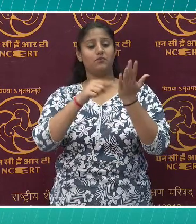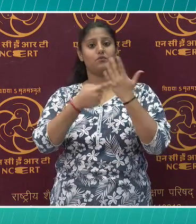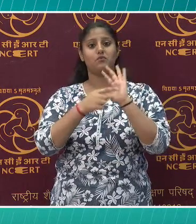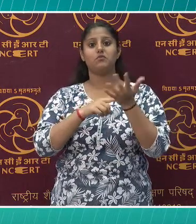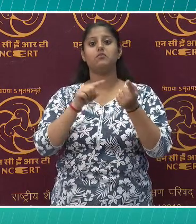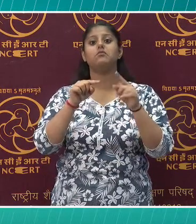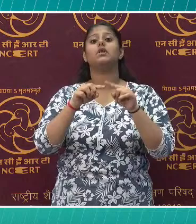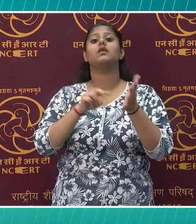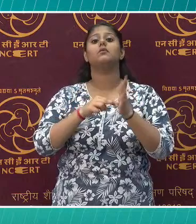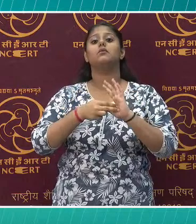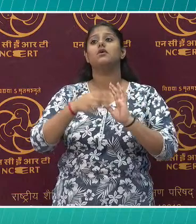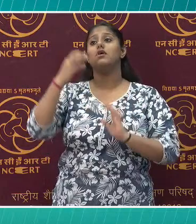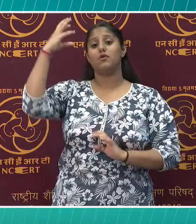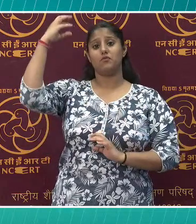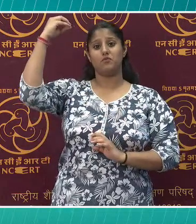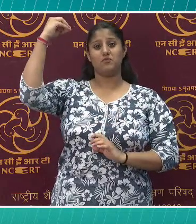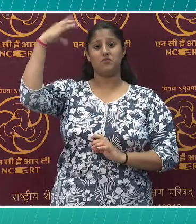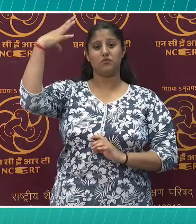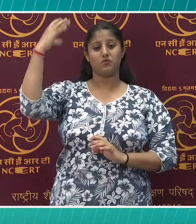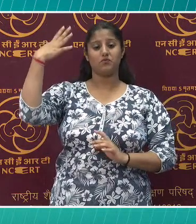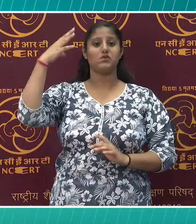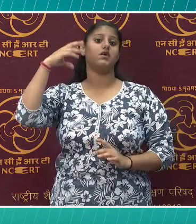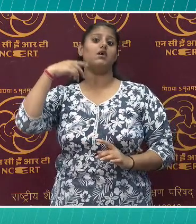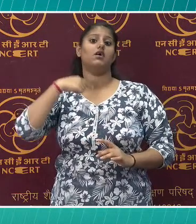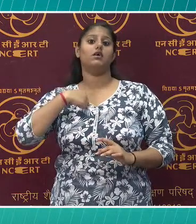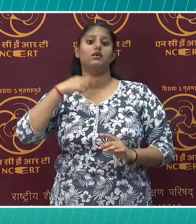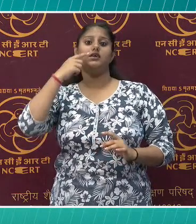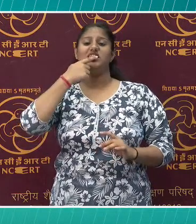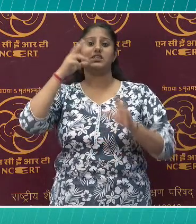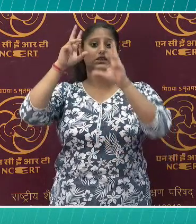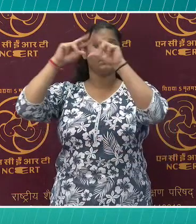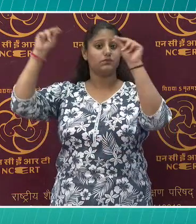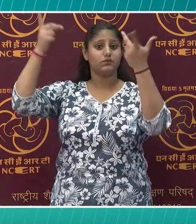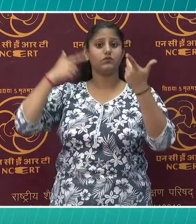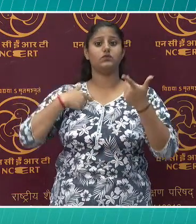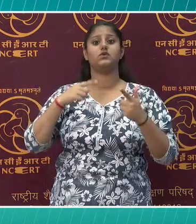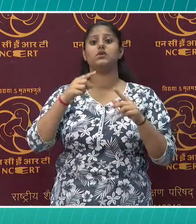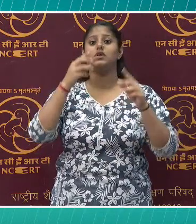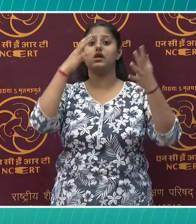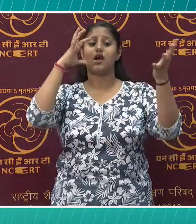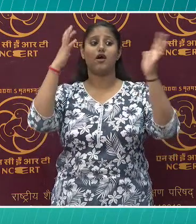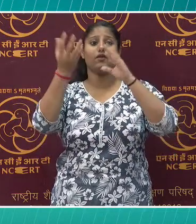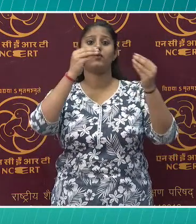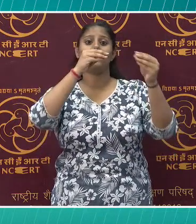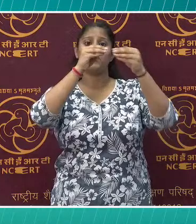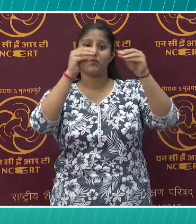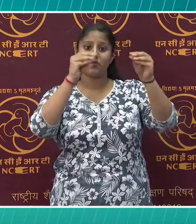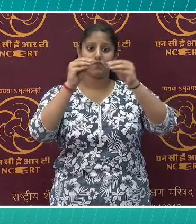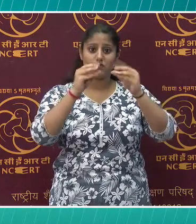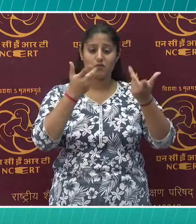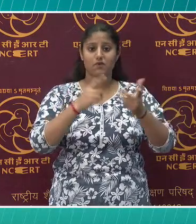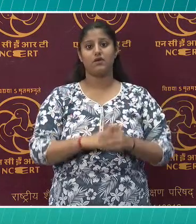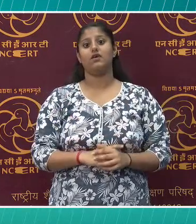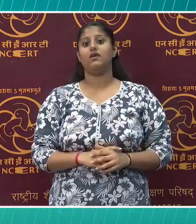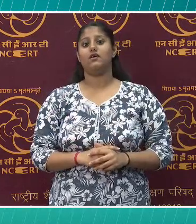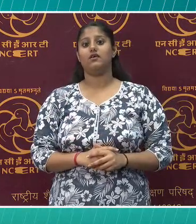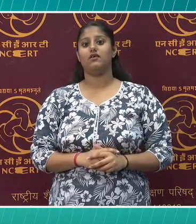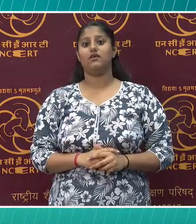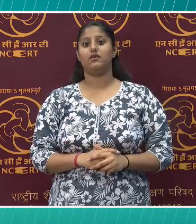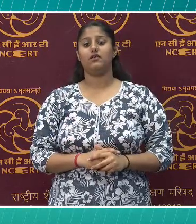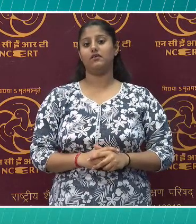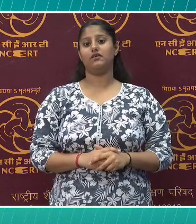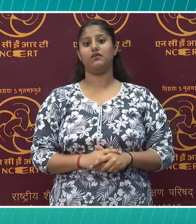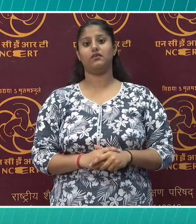and stars which decorate the earth. And so I bow down to that supreme